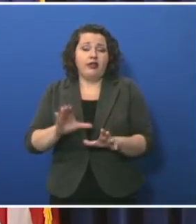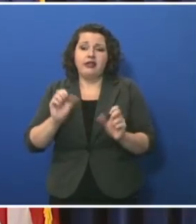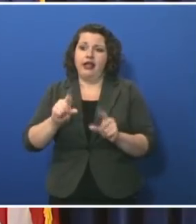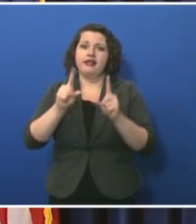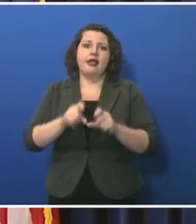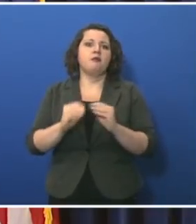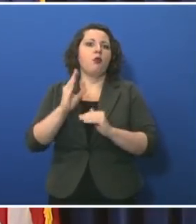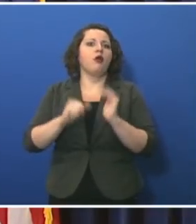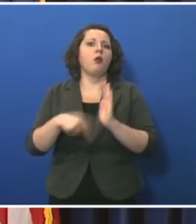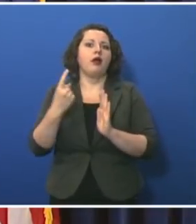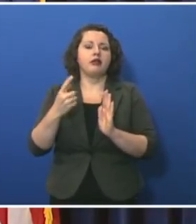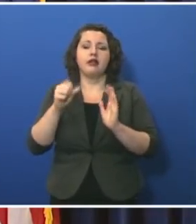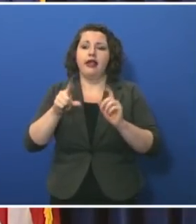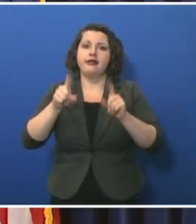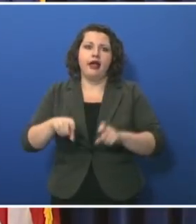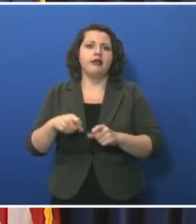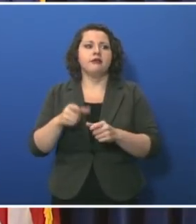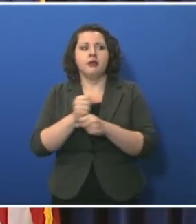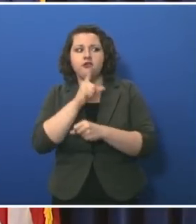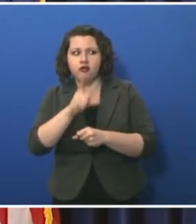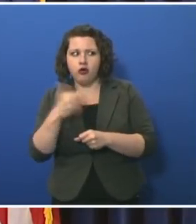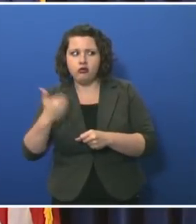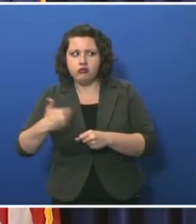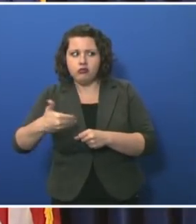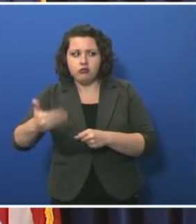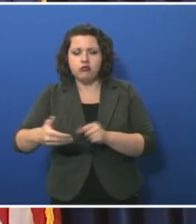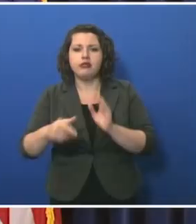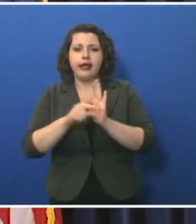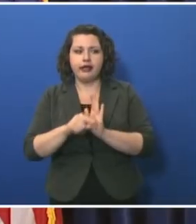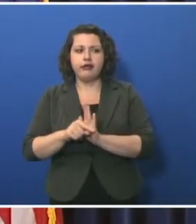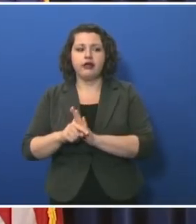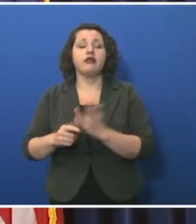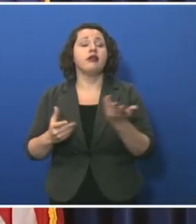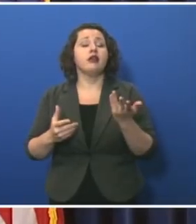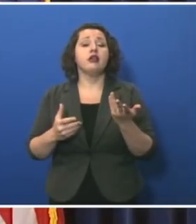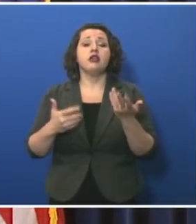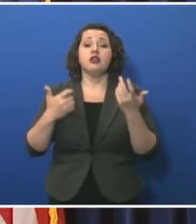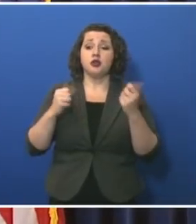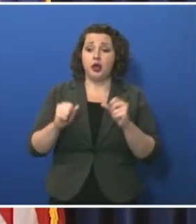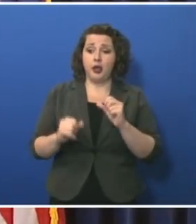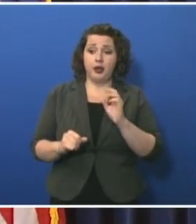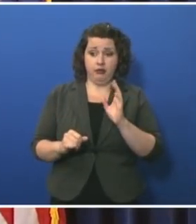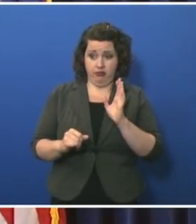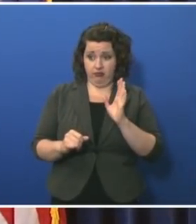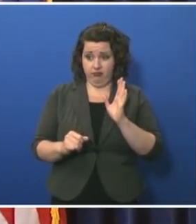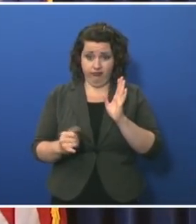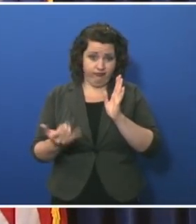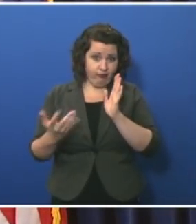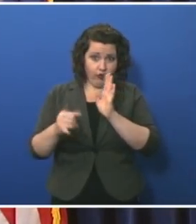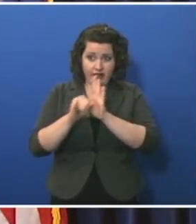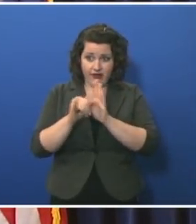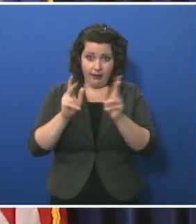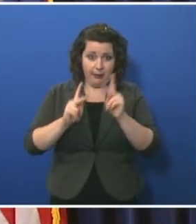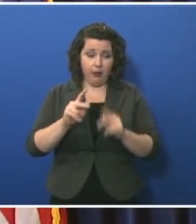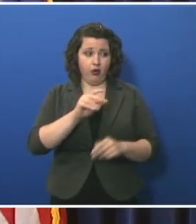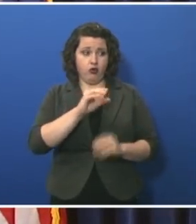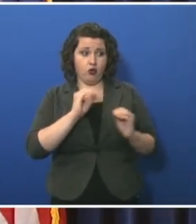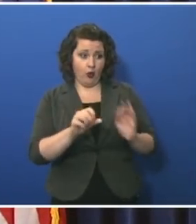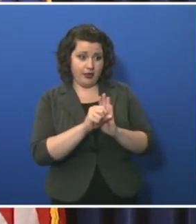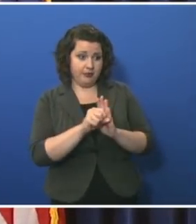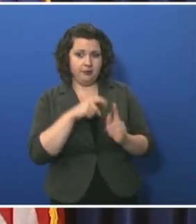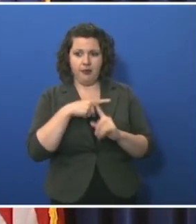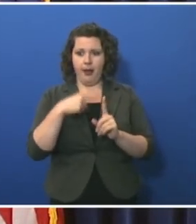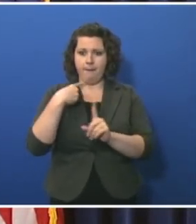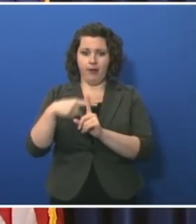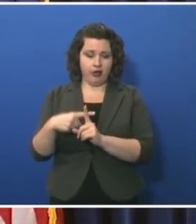that they're still testing negative at that time, to identify maybe somebody that was asymptomatic that tests positive. So we can do the